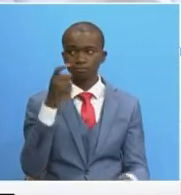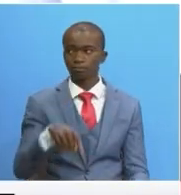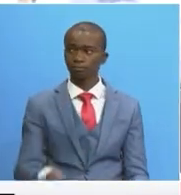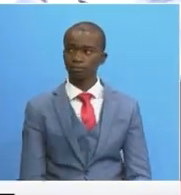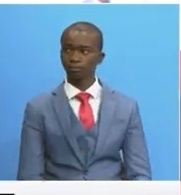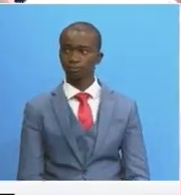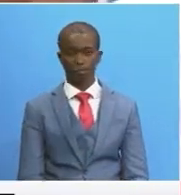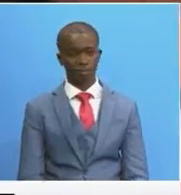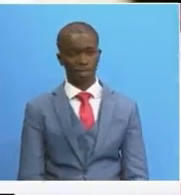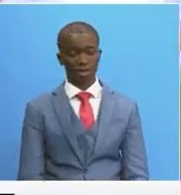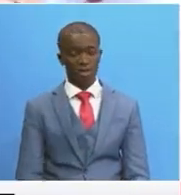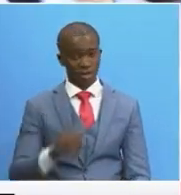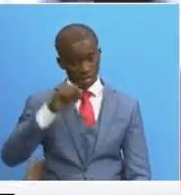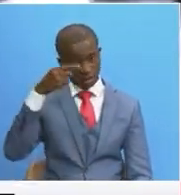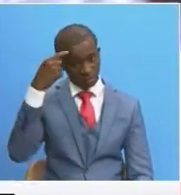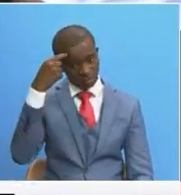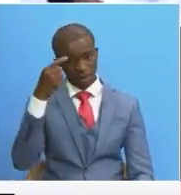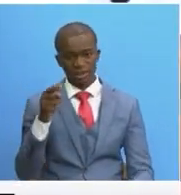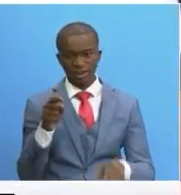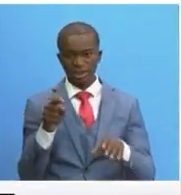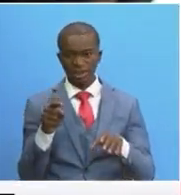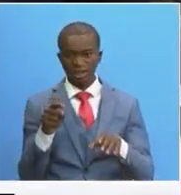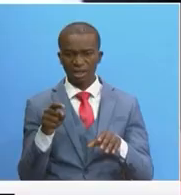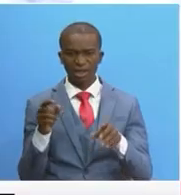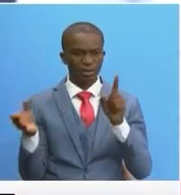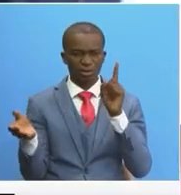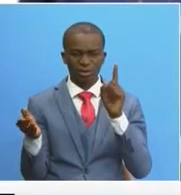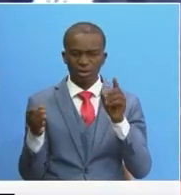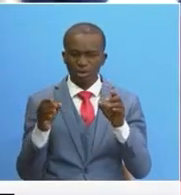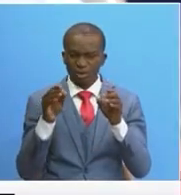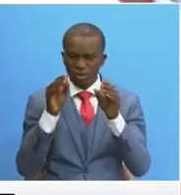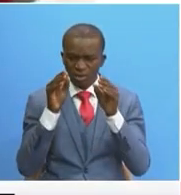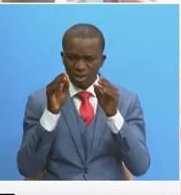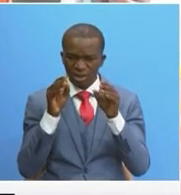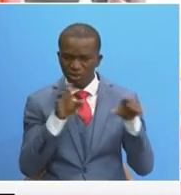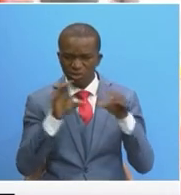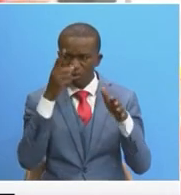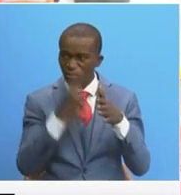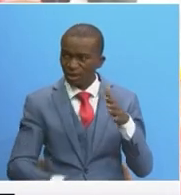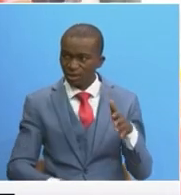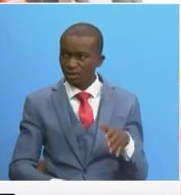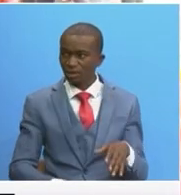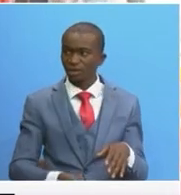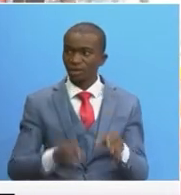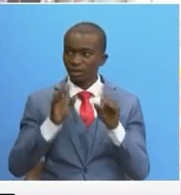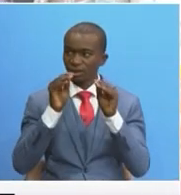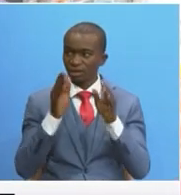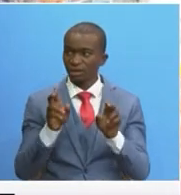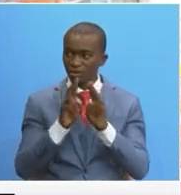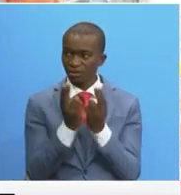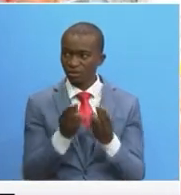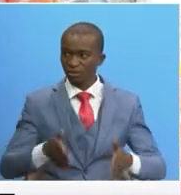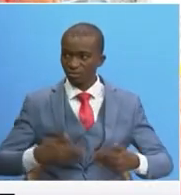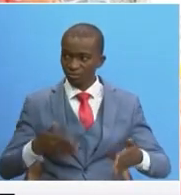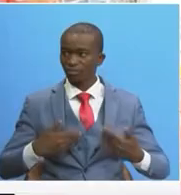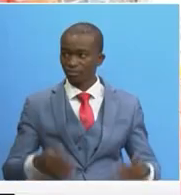has made in the education sector has alerted the teachers' union. What we need to acknowledge, government, is the